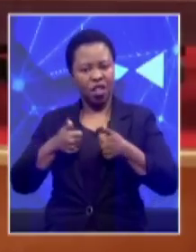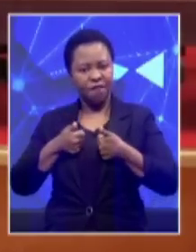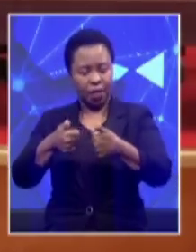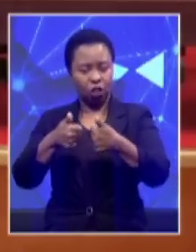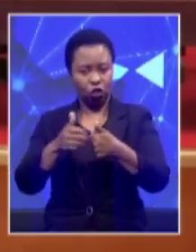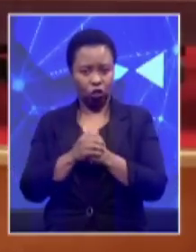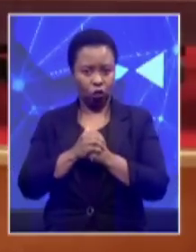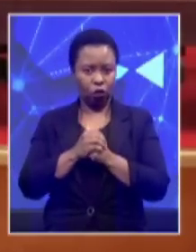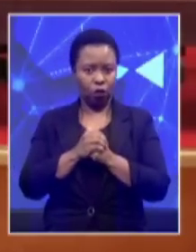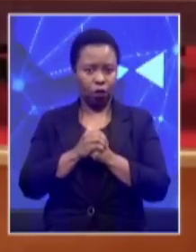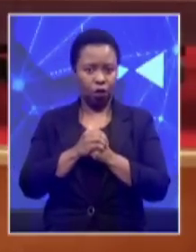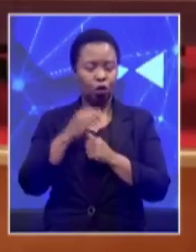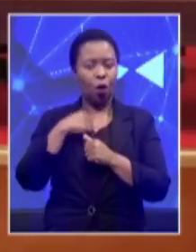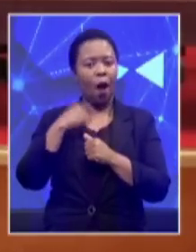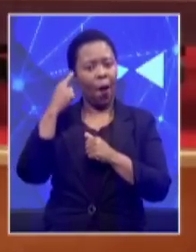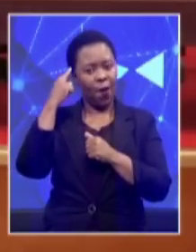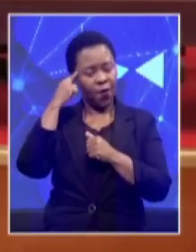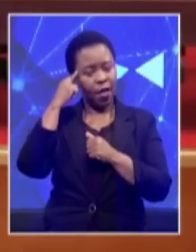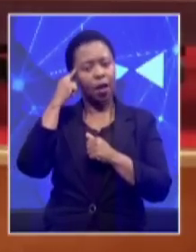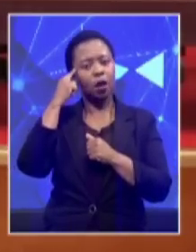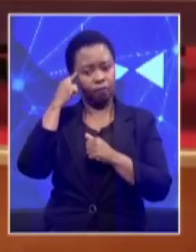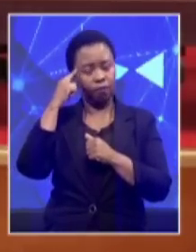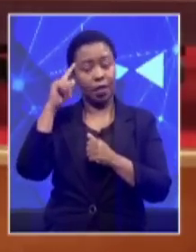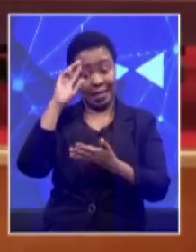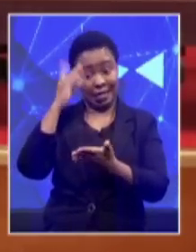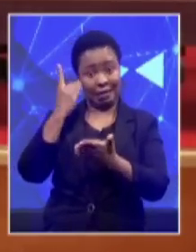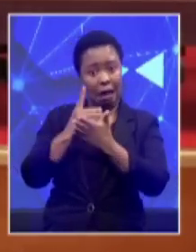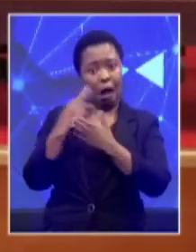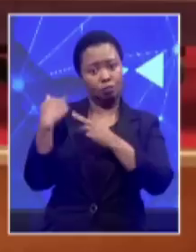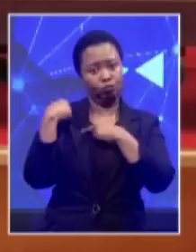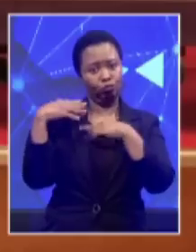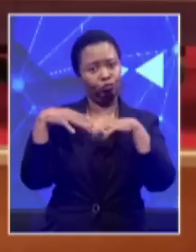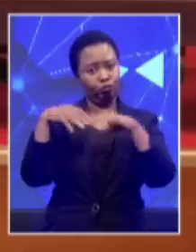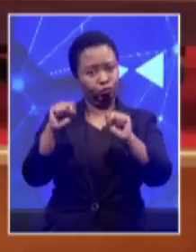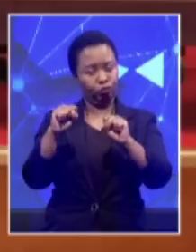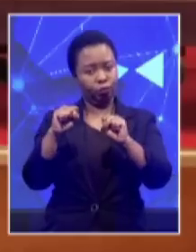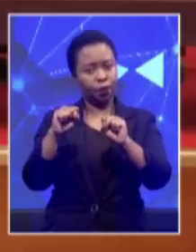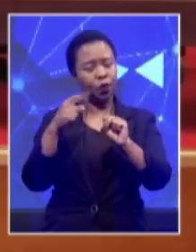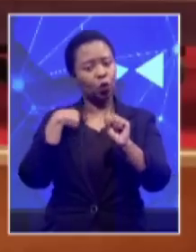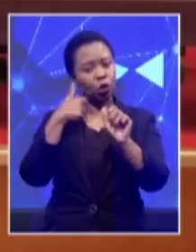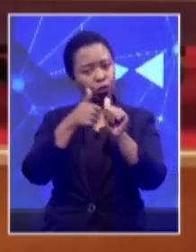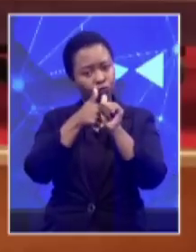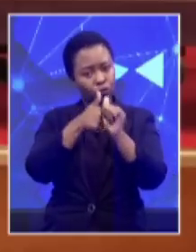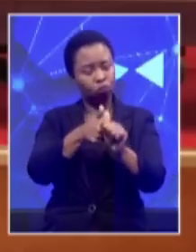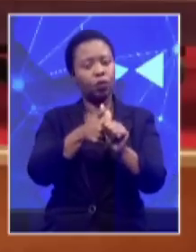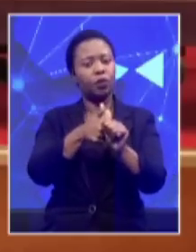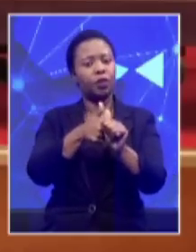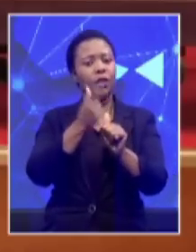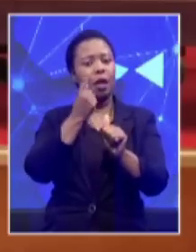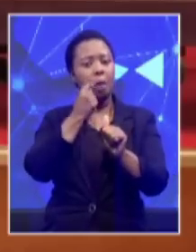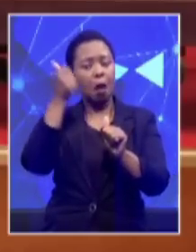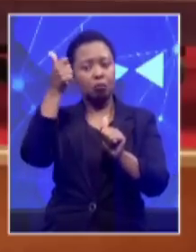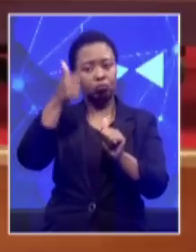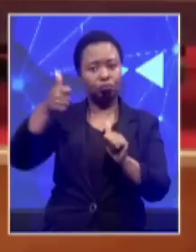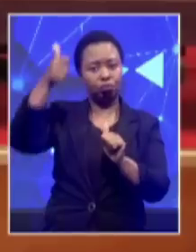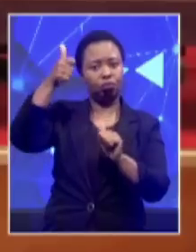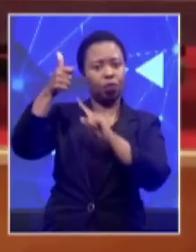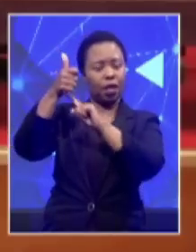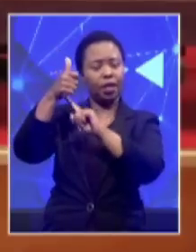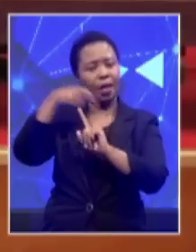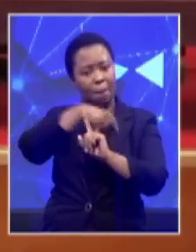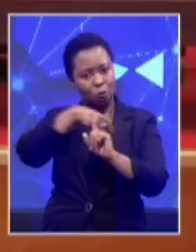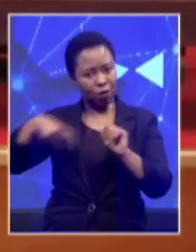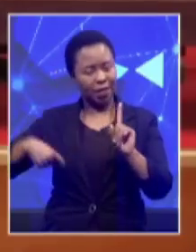And I think we need to take these into account and heed to the memory of this great man and statesman.